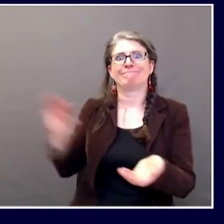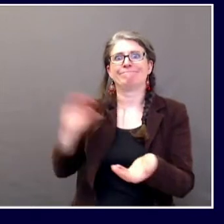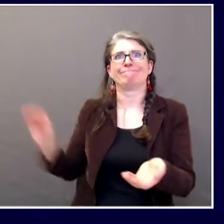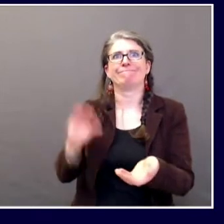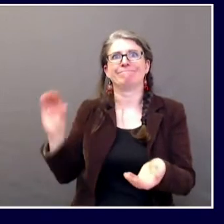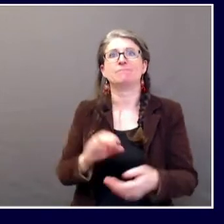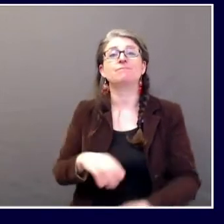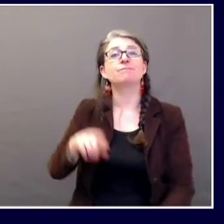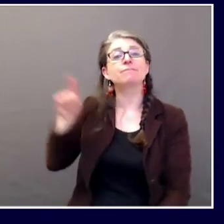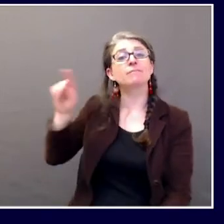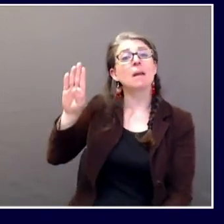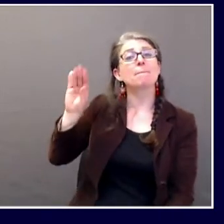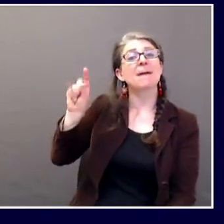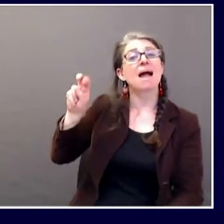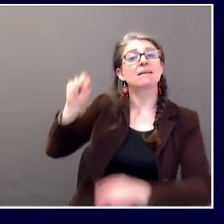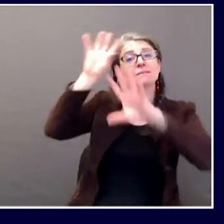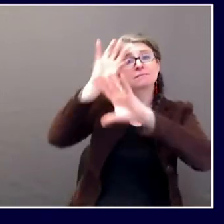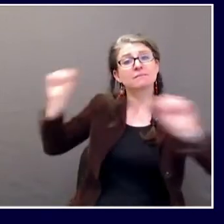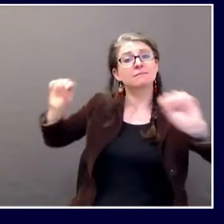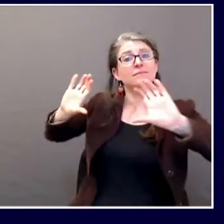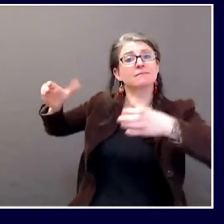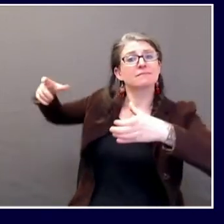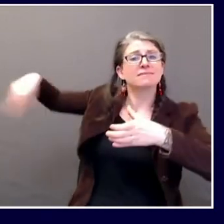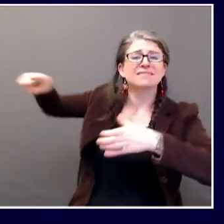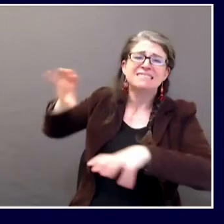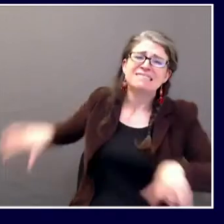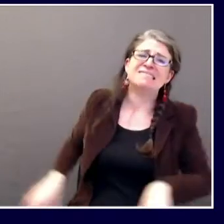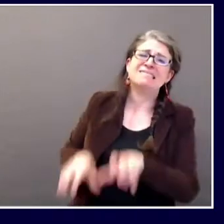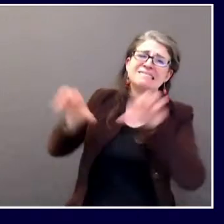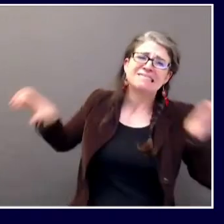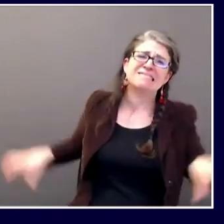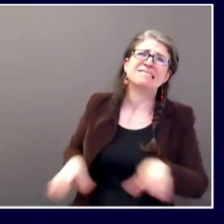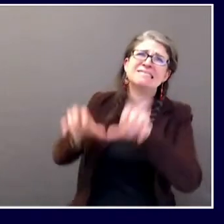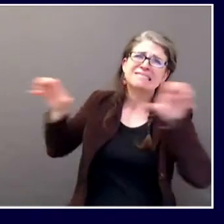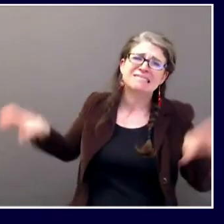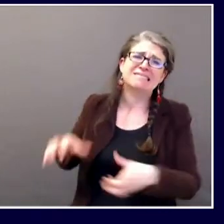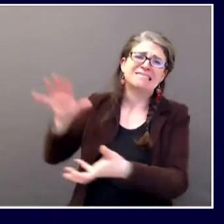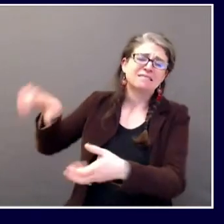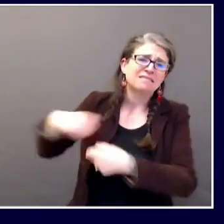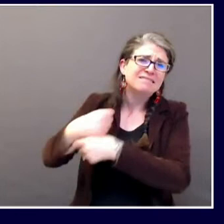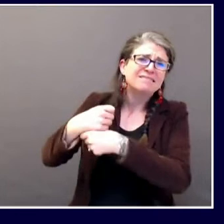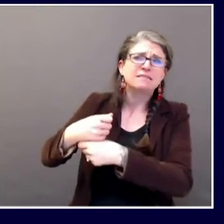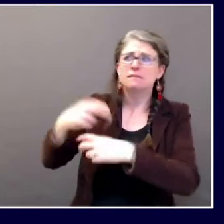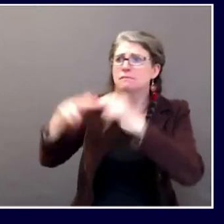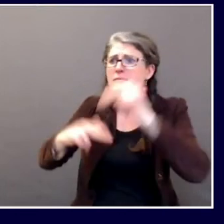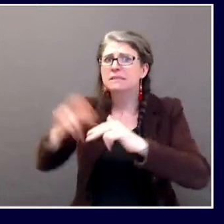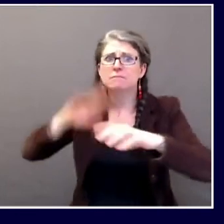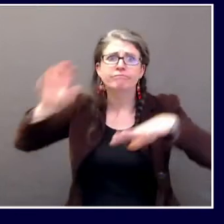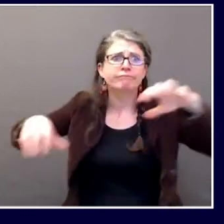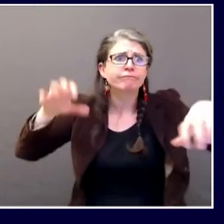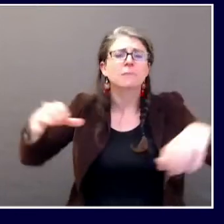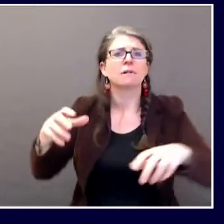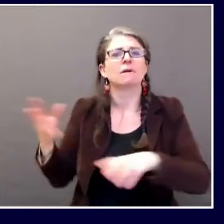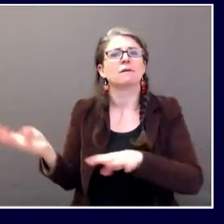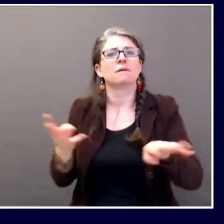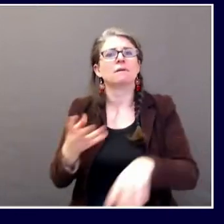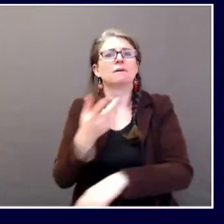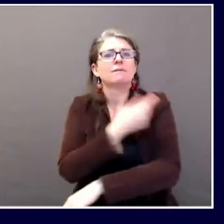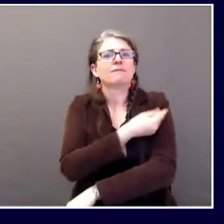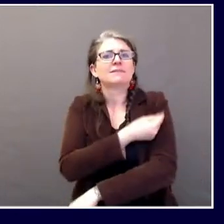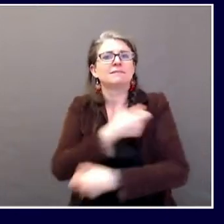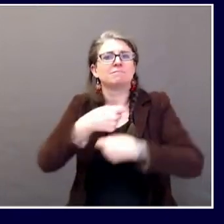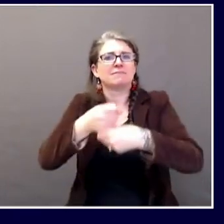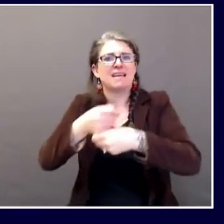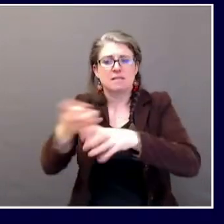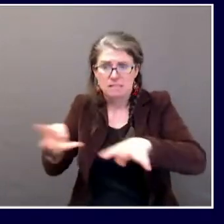states, it's going to take time. We're getting approximately 20,000 doses coming into the state of Maine every week,